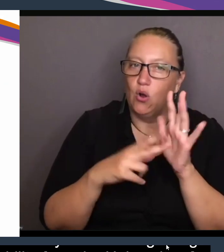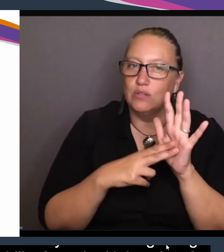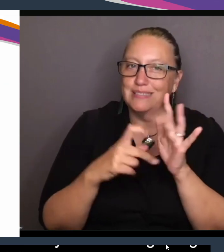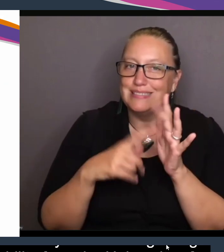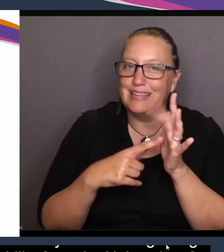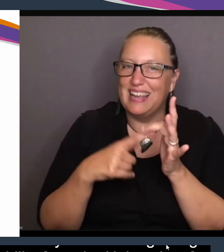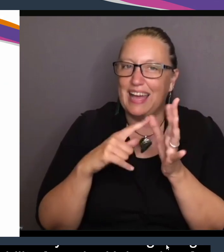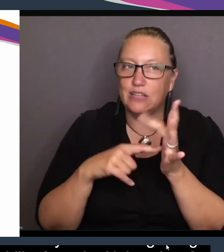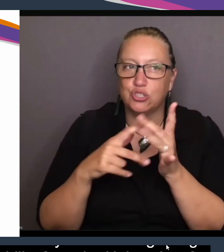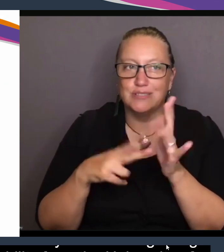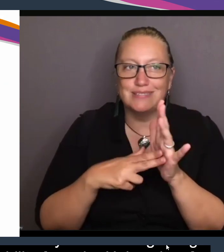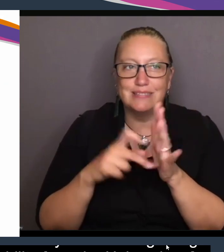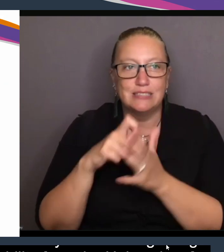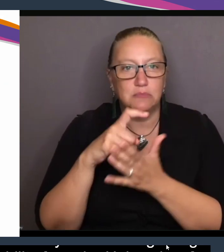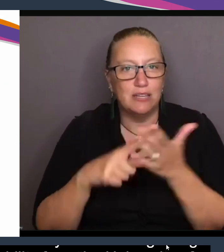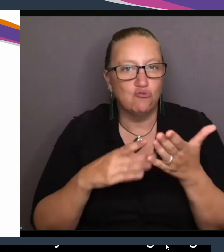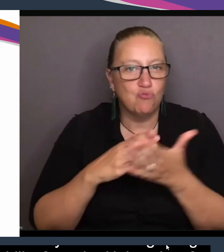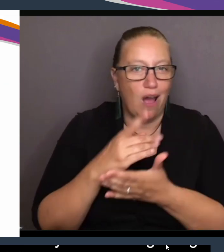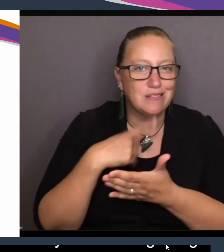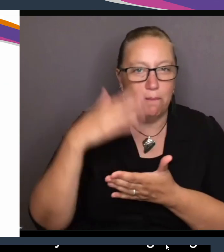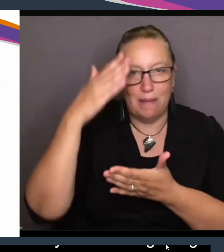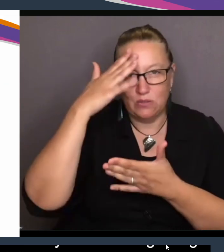health detention in preventing